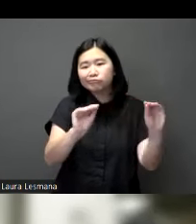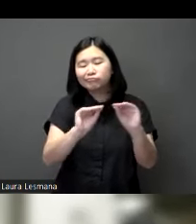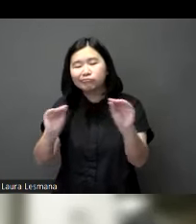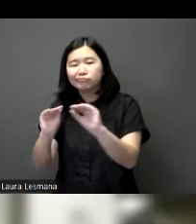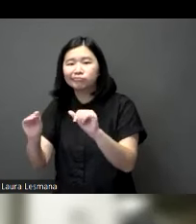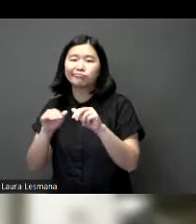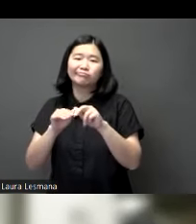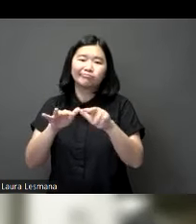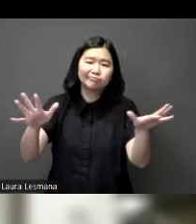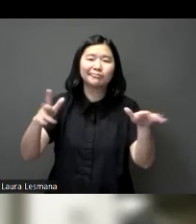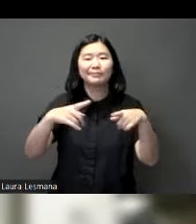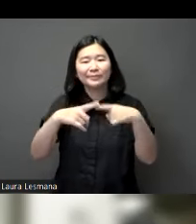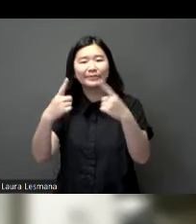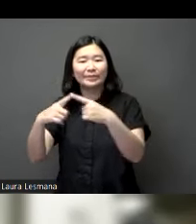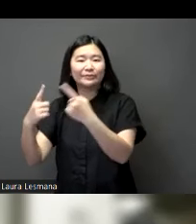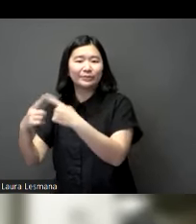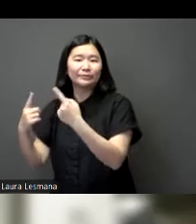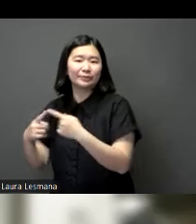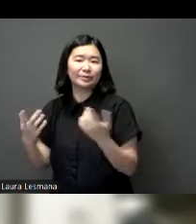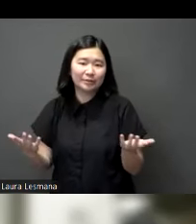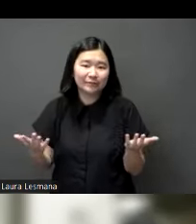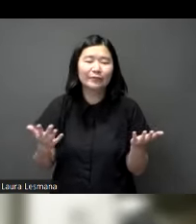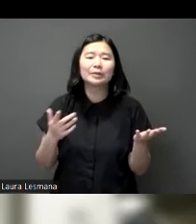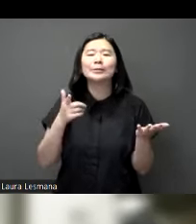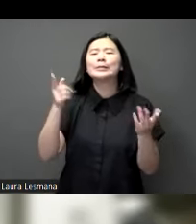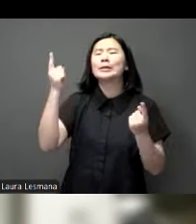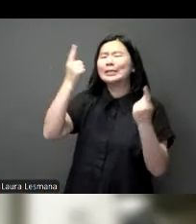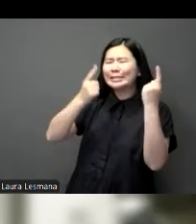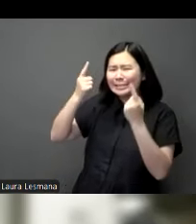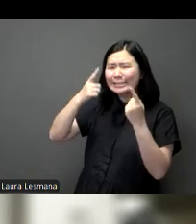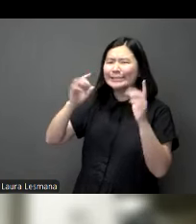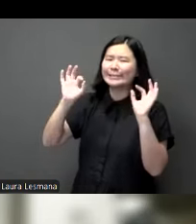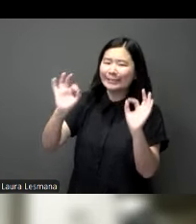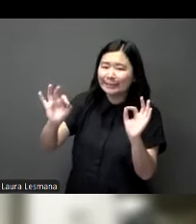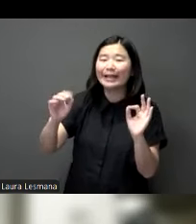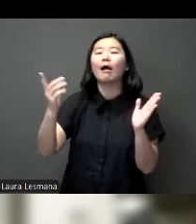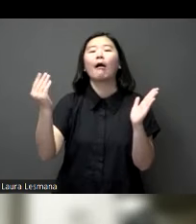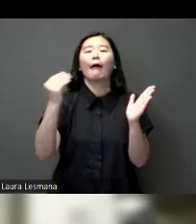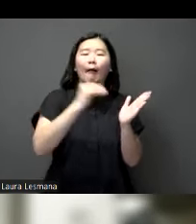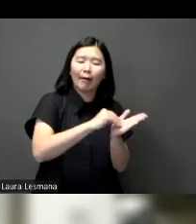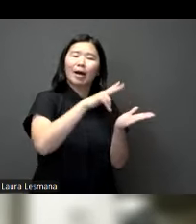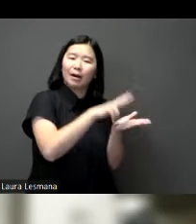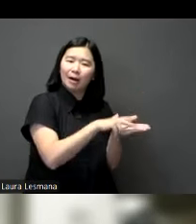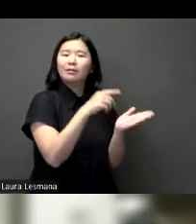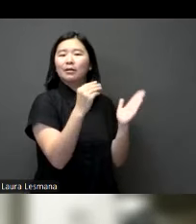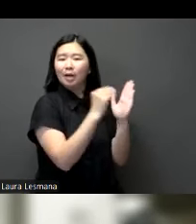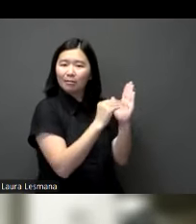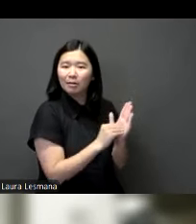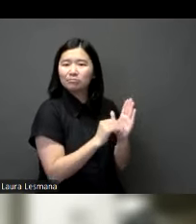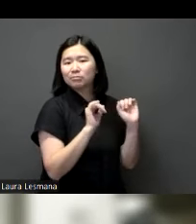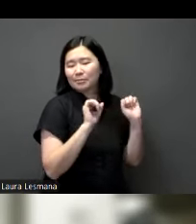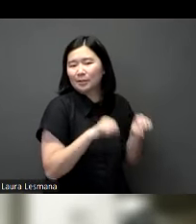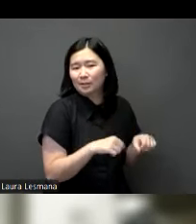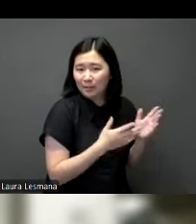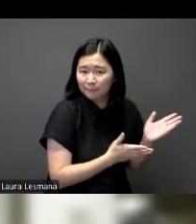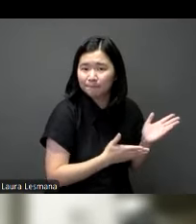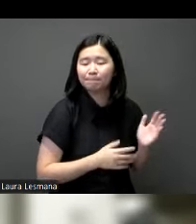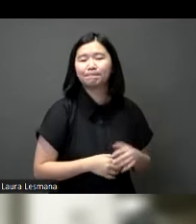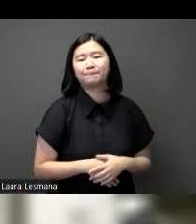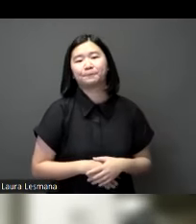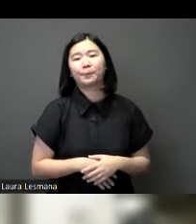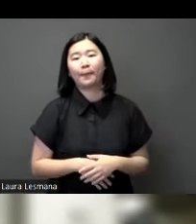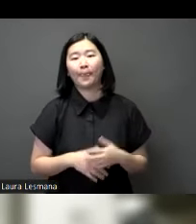we thought about before, understanding these are populations that do not have any matching points. And we finally